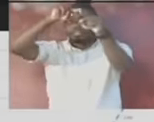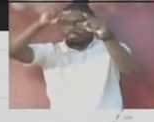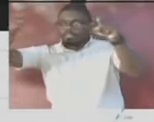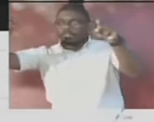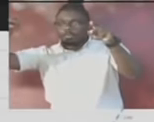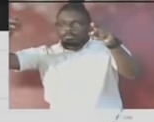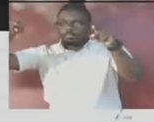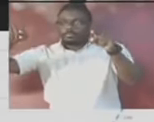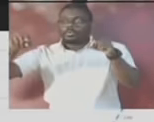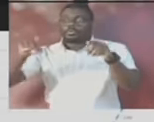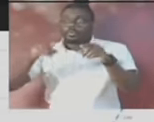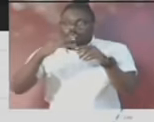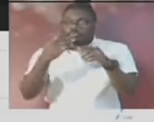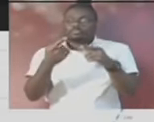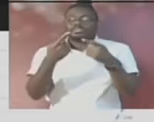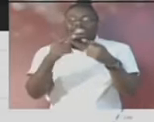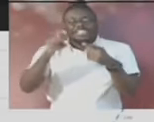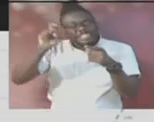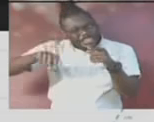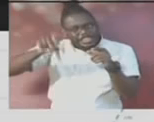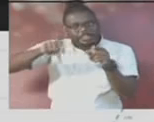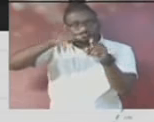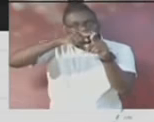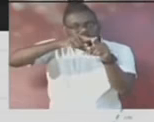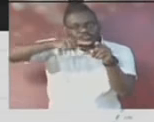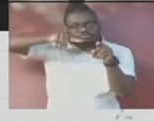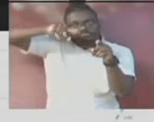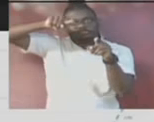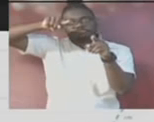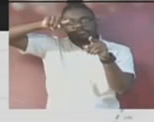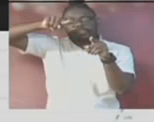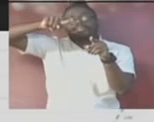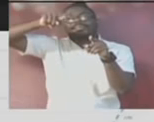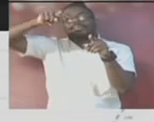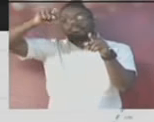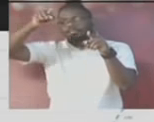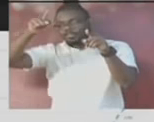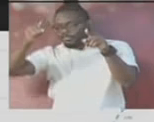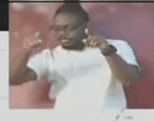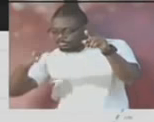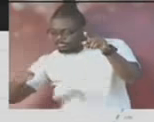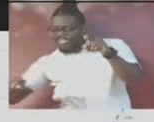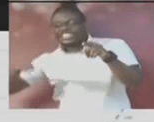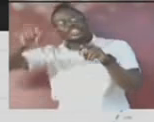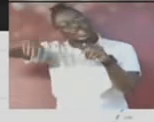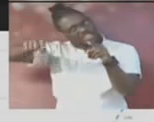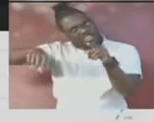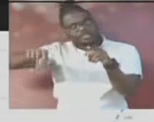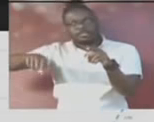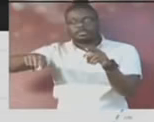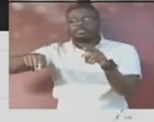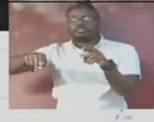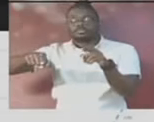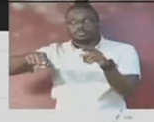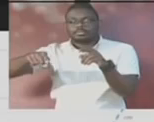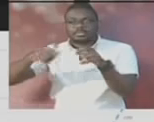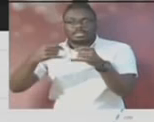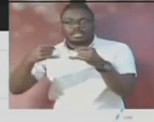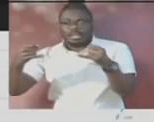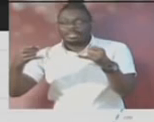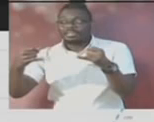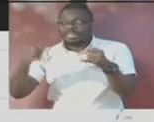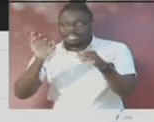to prevent this rate of hospitalization from maxing out bed capacity, we have to reduce the numbers of active cases, which means we have to reduce